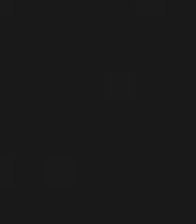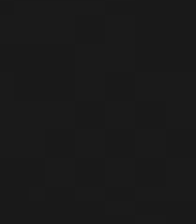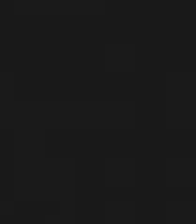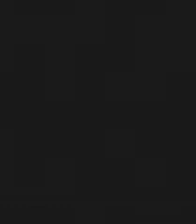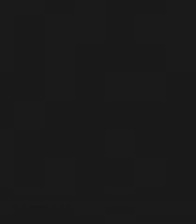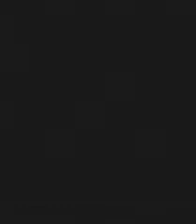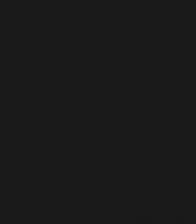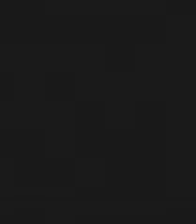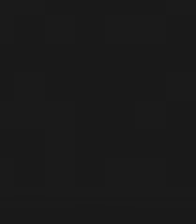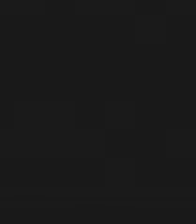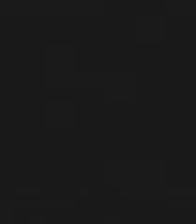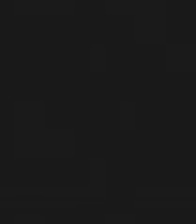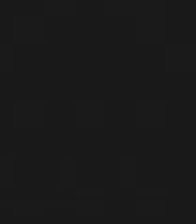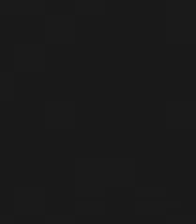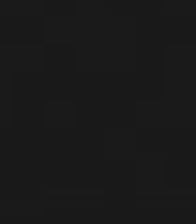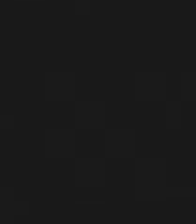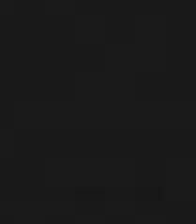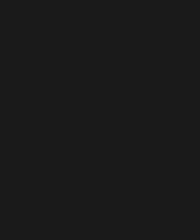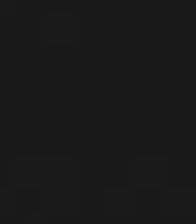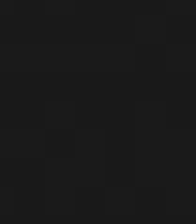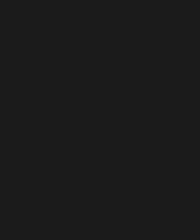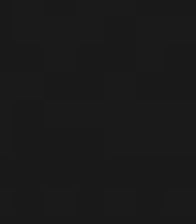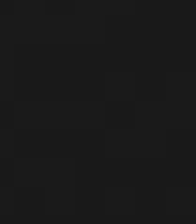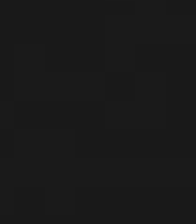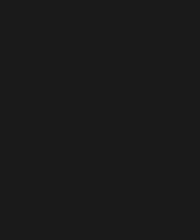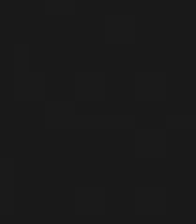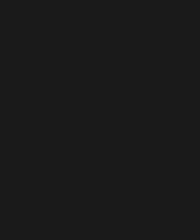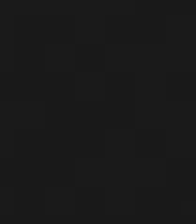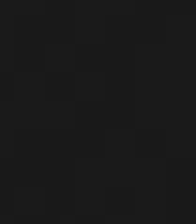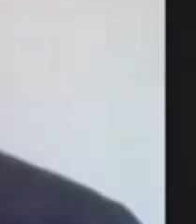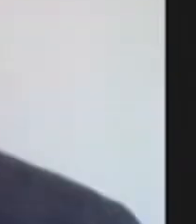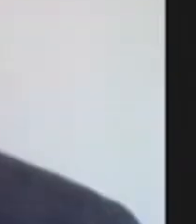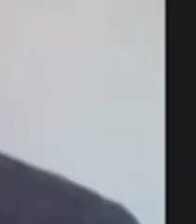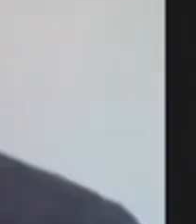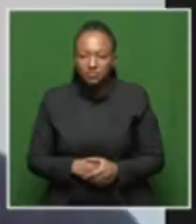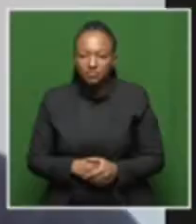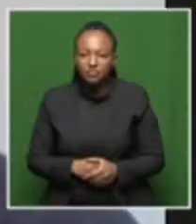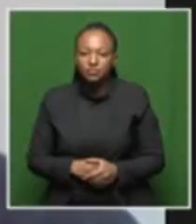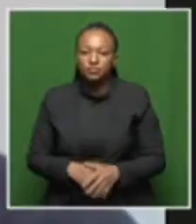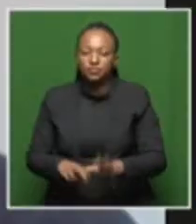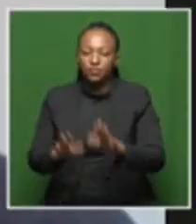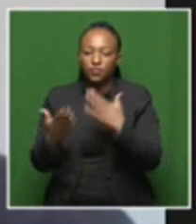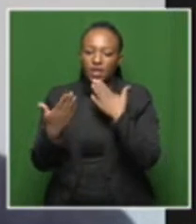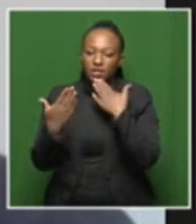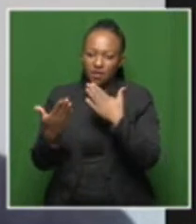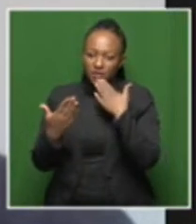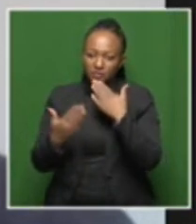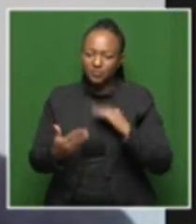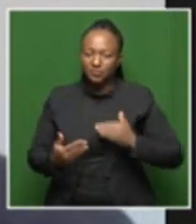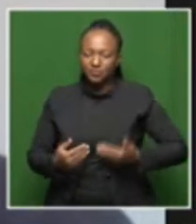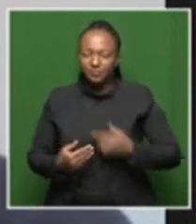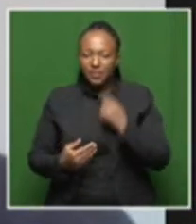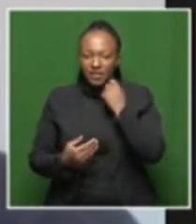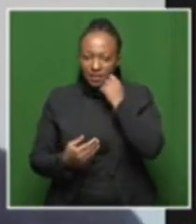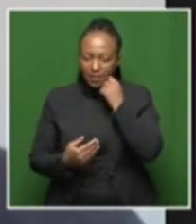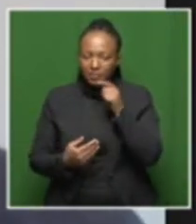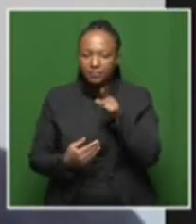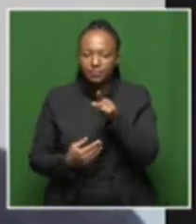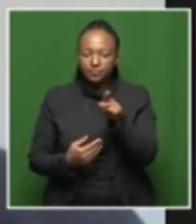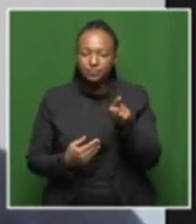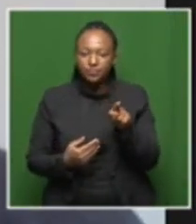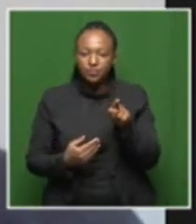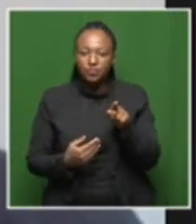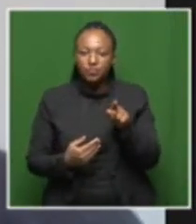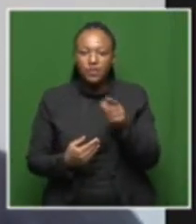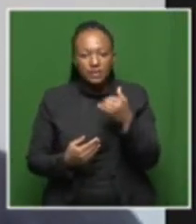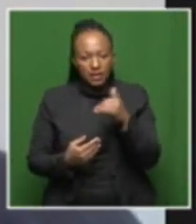You're muted, Hlengiwe. Apologies for that. Thank you so much, ladies and gentlemen, for